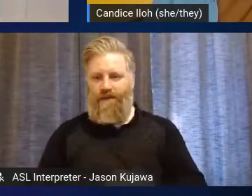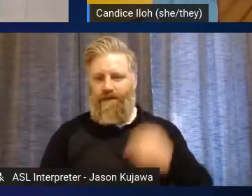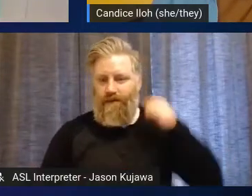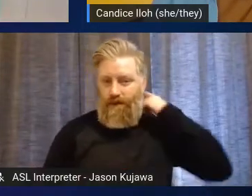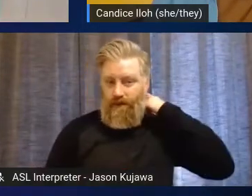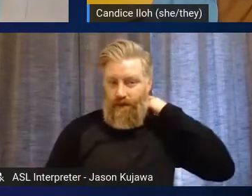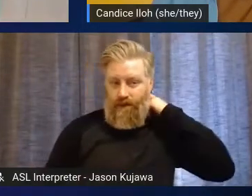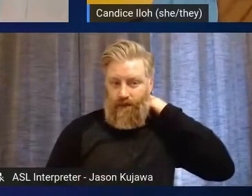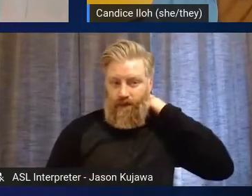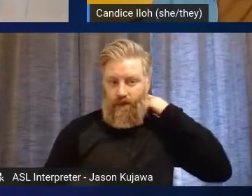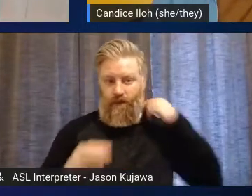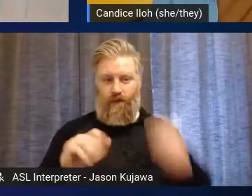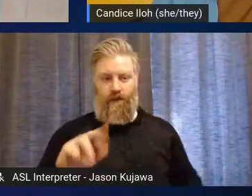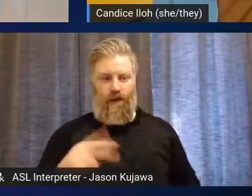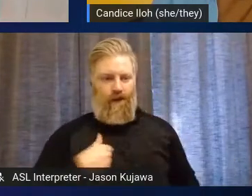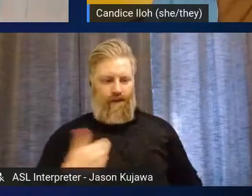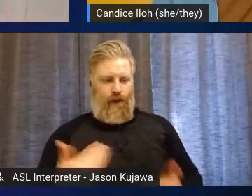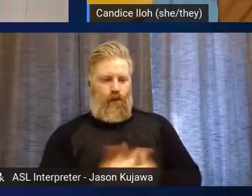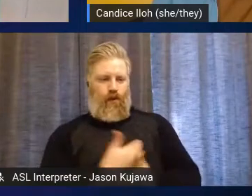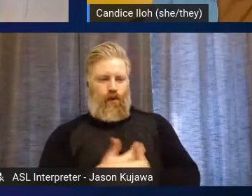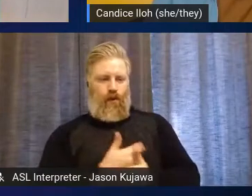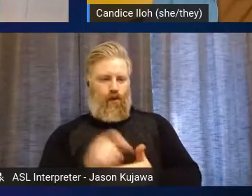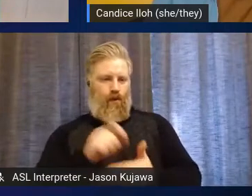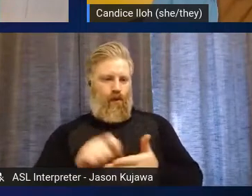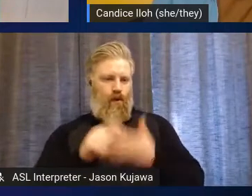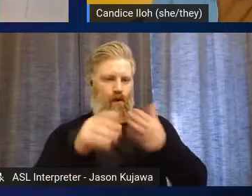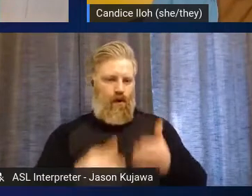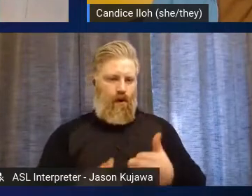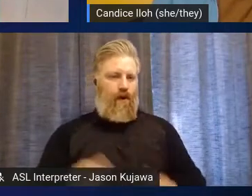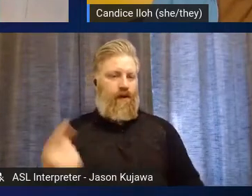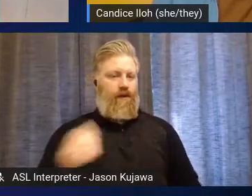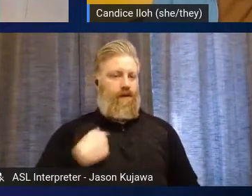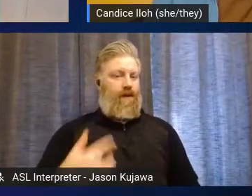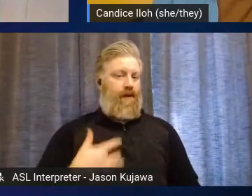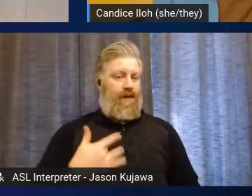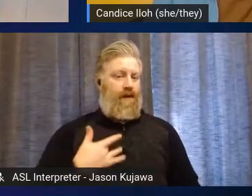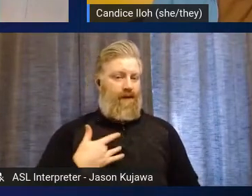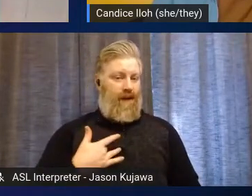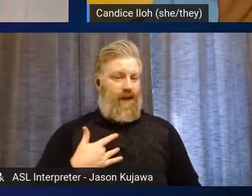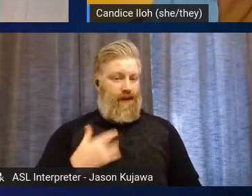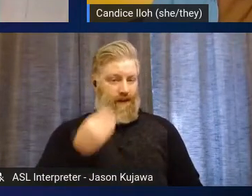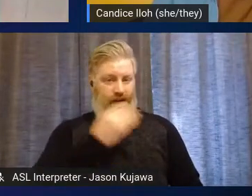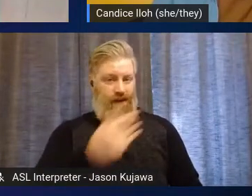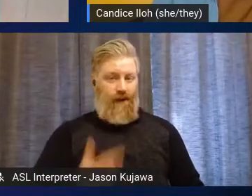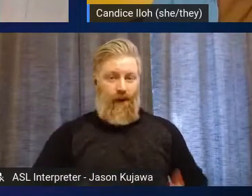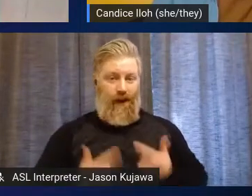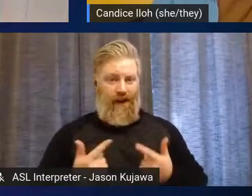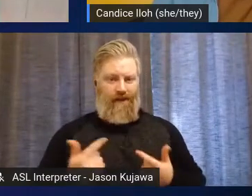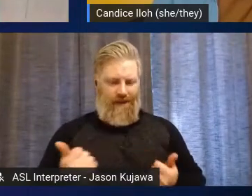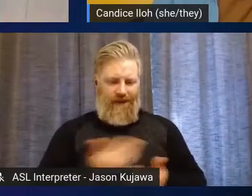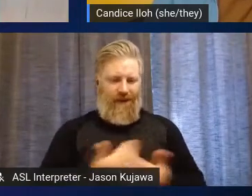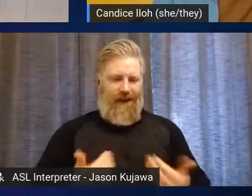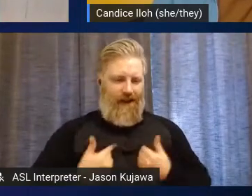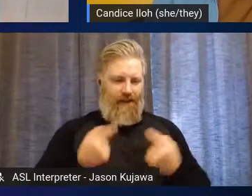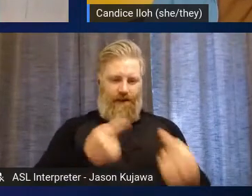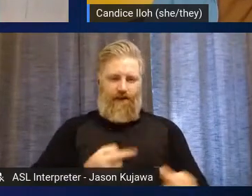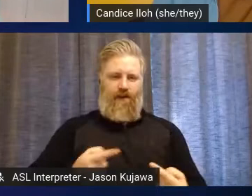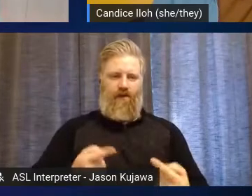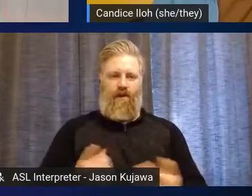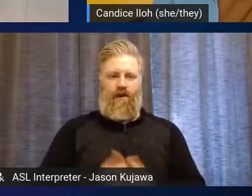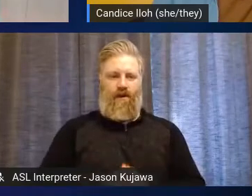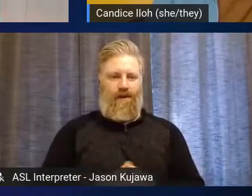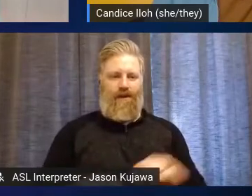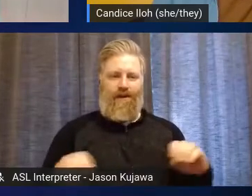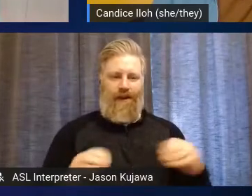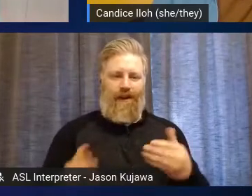person to this field, one thing I've realized is there's always a struggle, anything you want to do in this world. It's not like easy thing. I